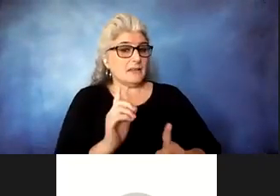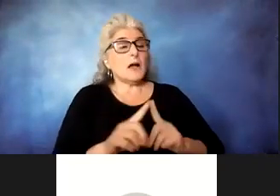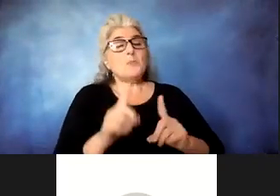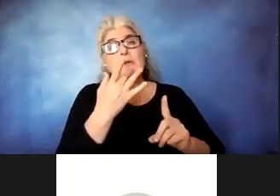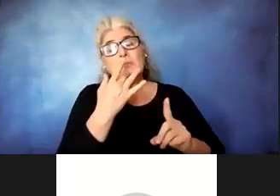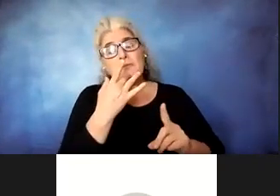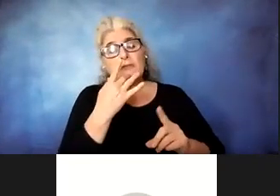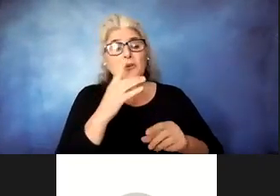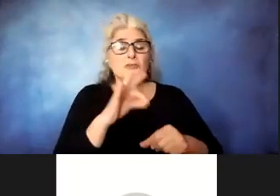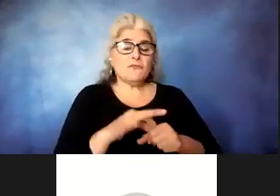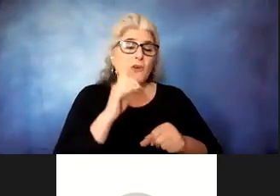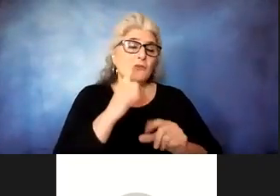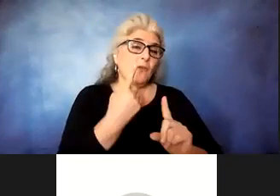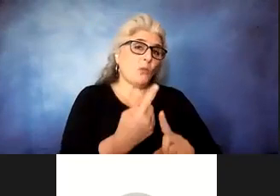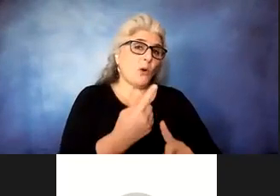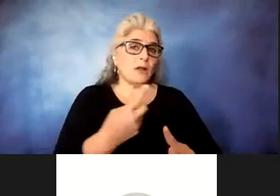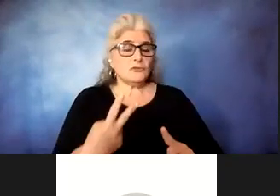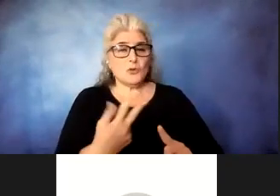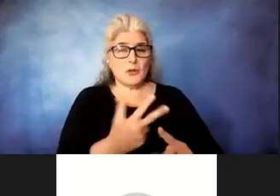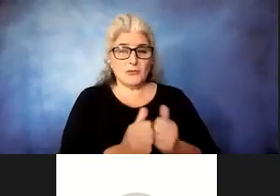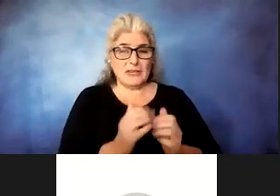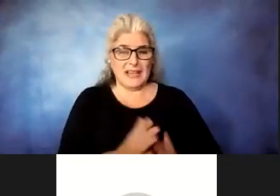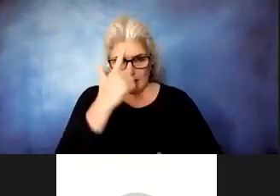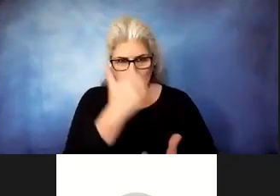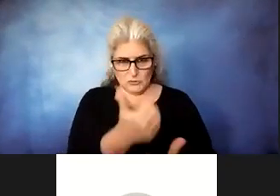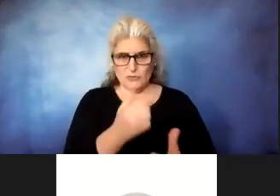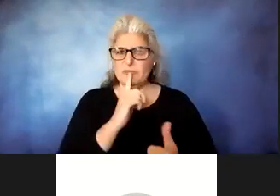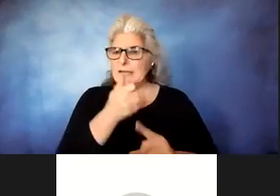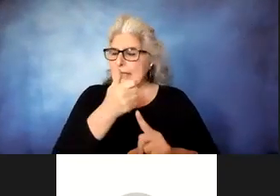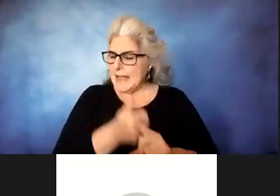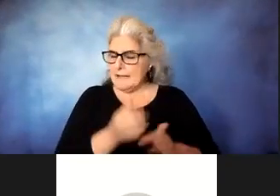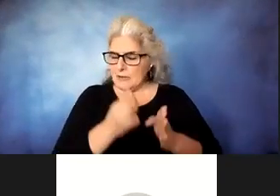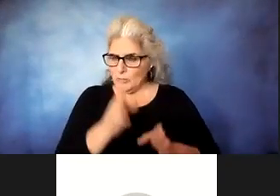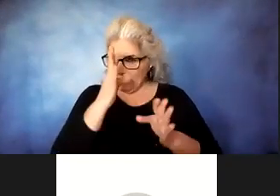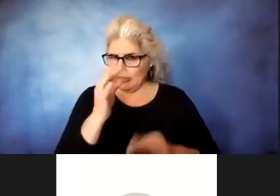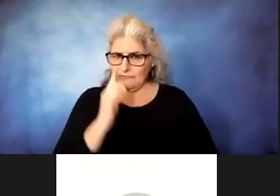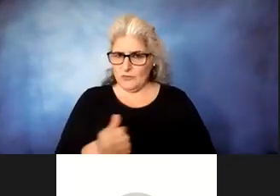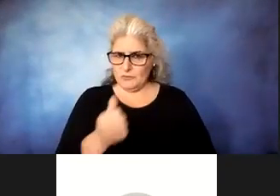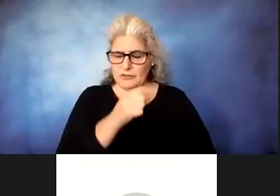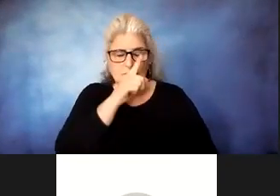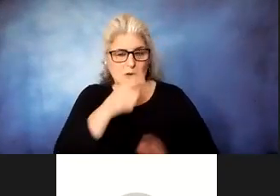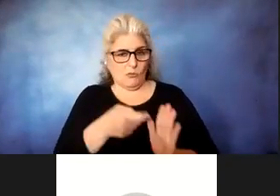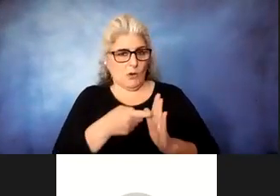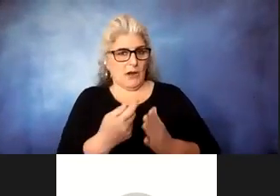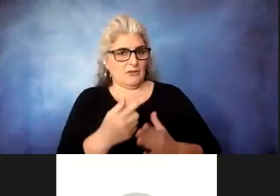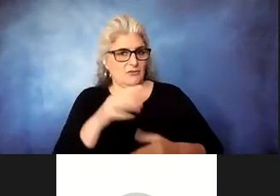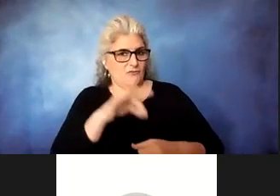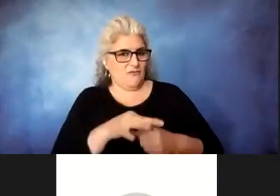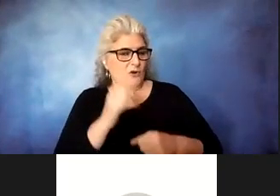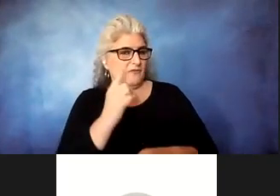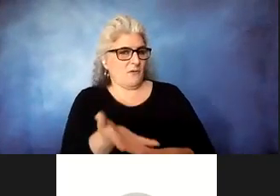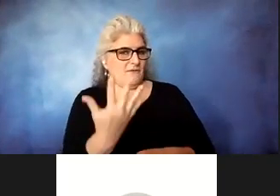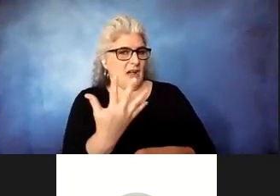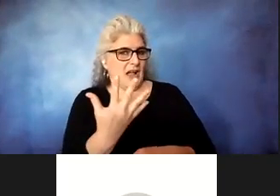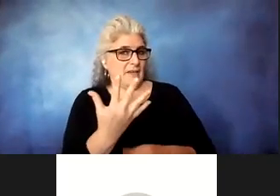prefer. It's up to you. It's up to every individual voter to decide for themselves. I will note that ranking fewer candidates